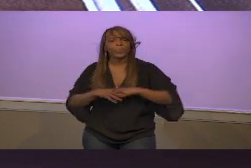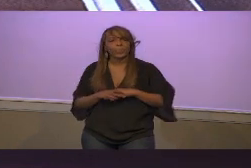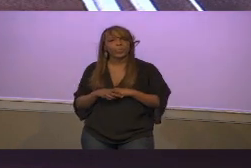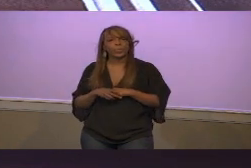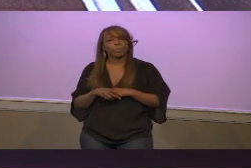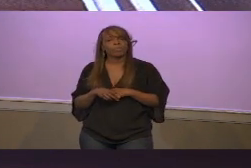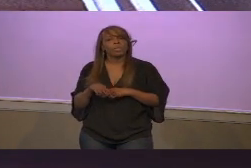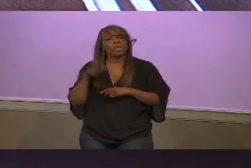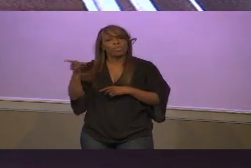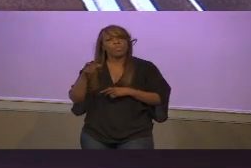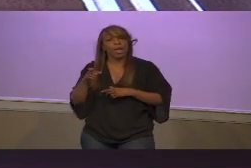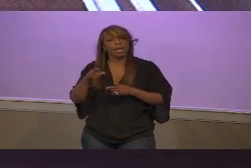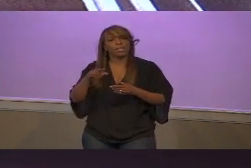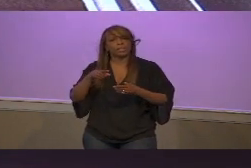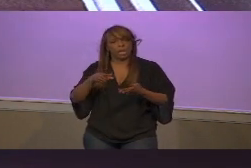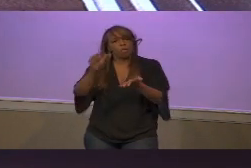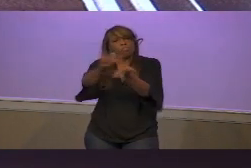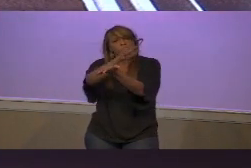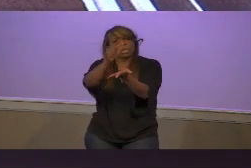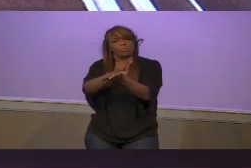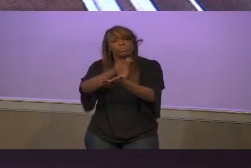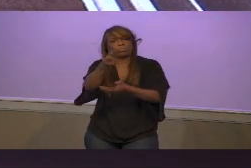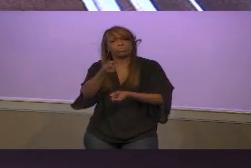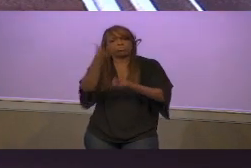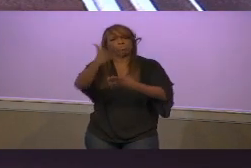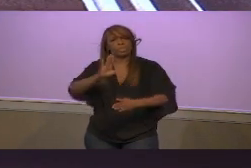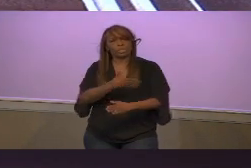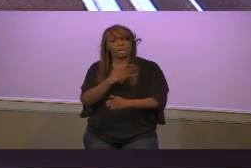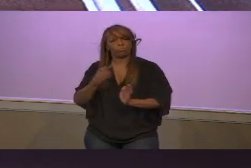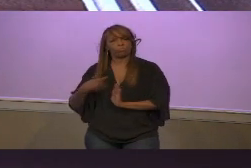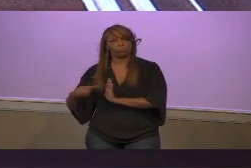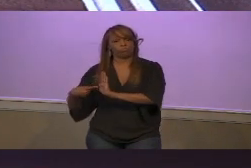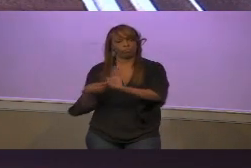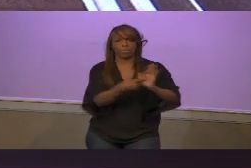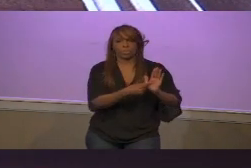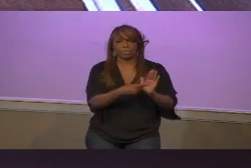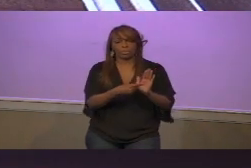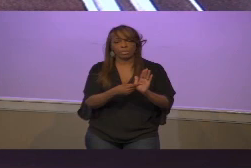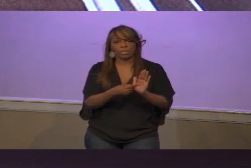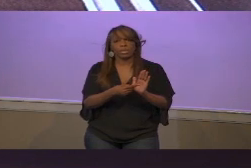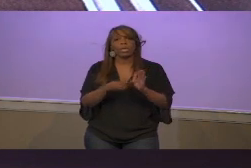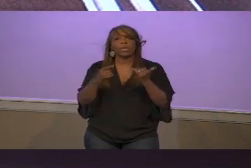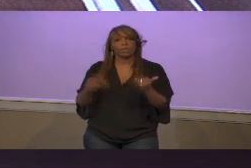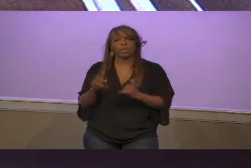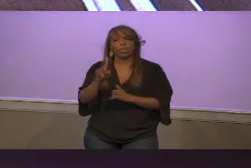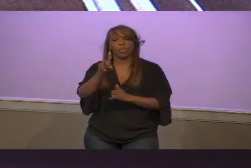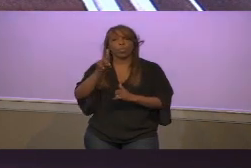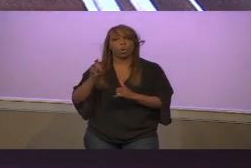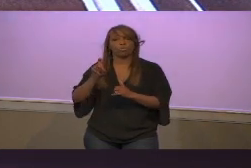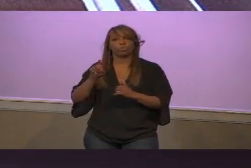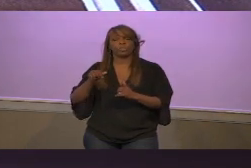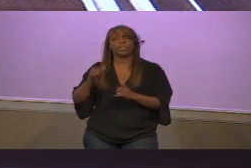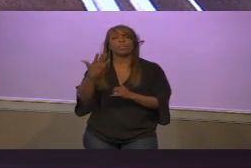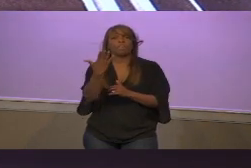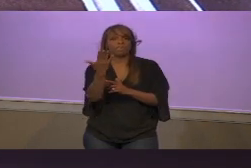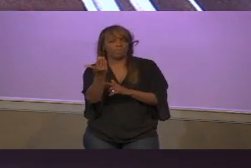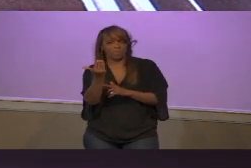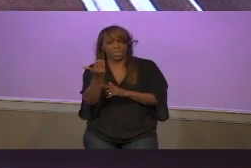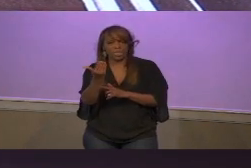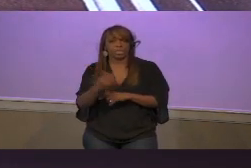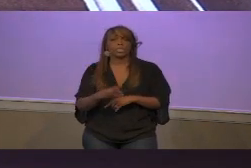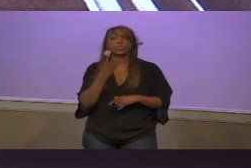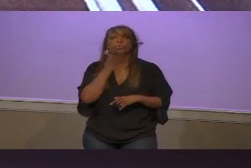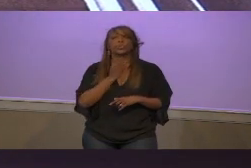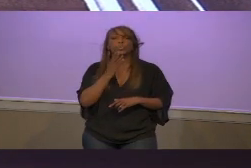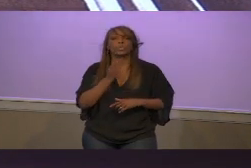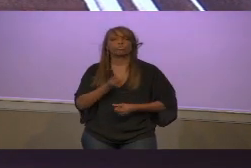This psalm represents one of the 15 Jewish pilgrim songs that